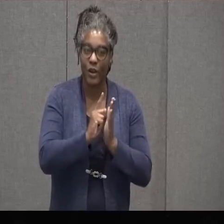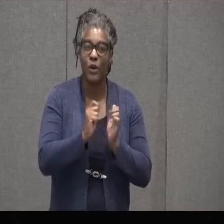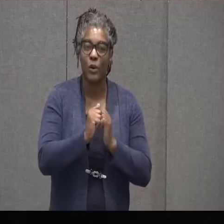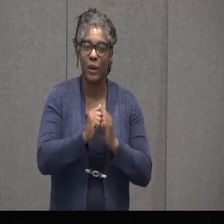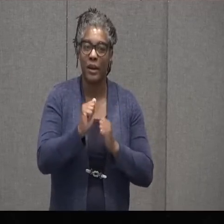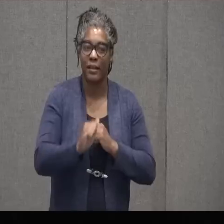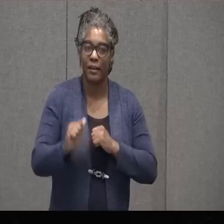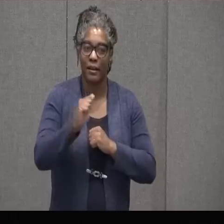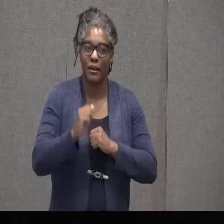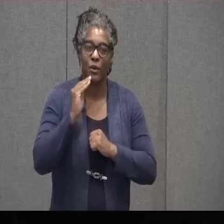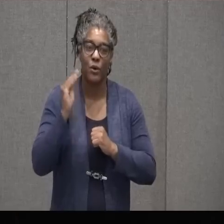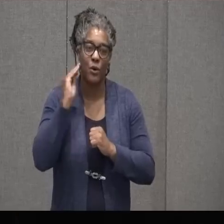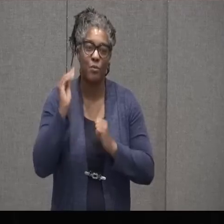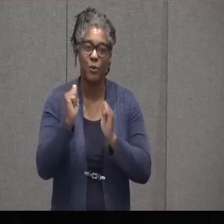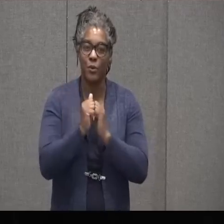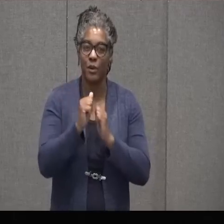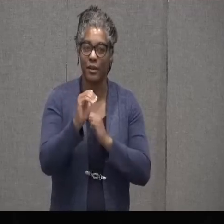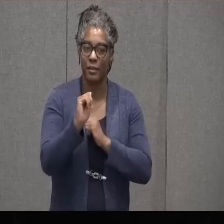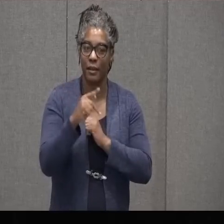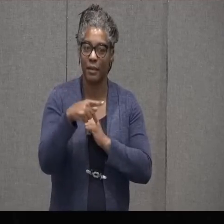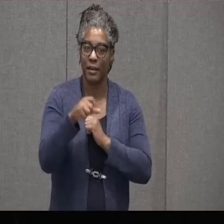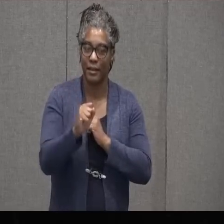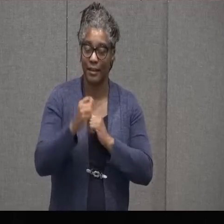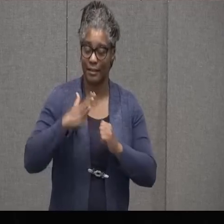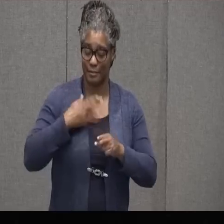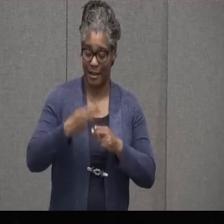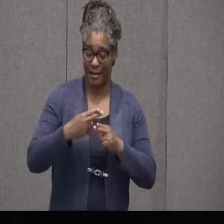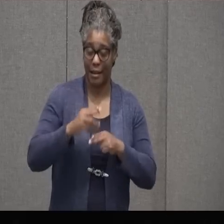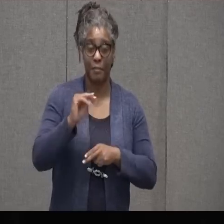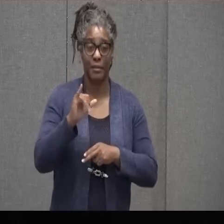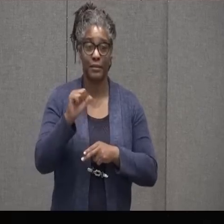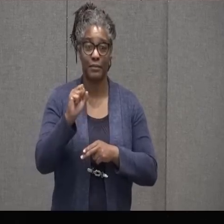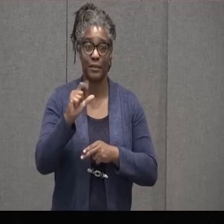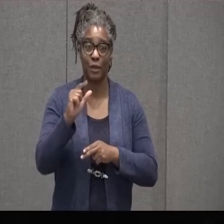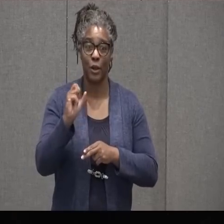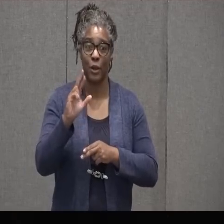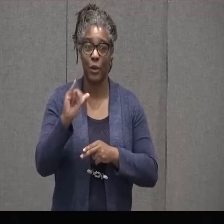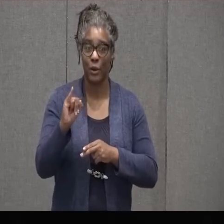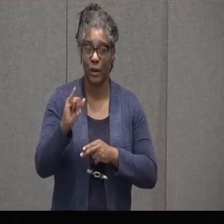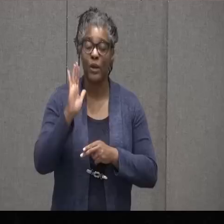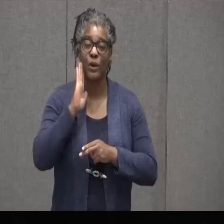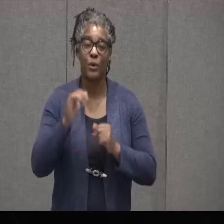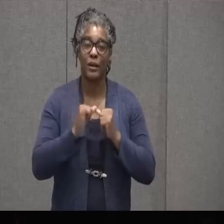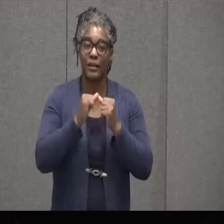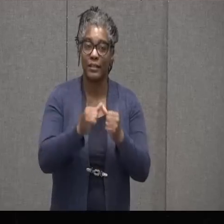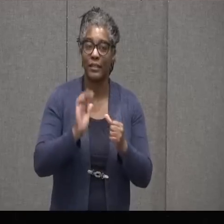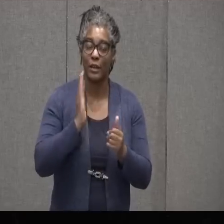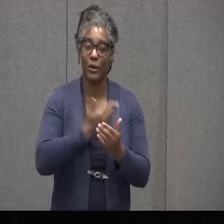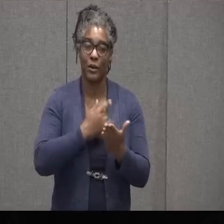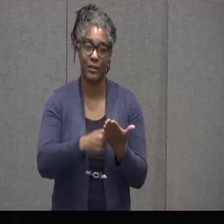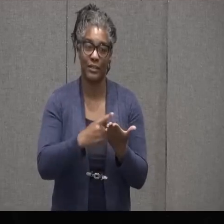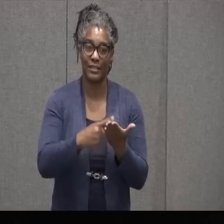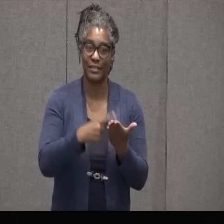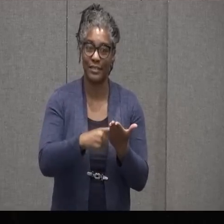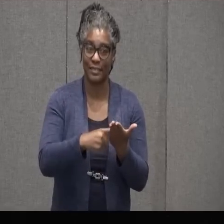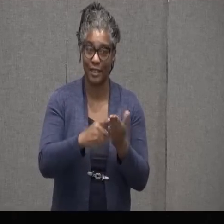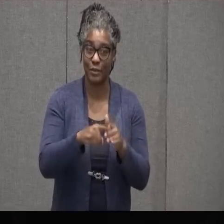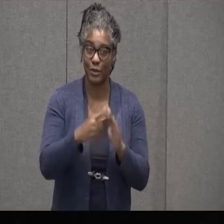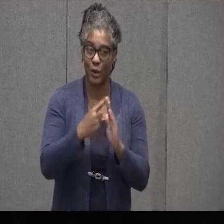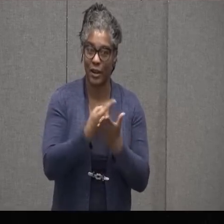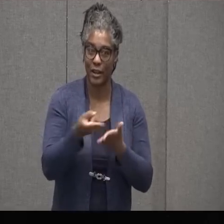Miss Lori, and we are going to continue our discussion that we started last week around